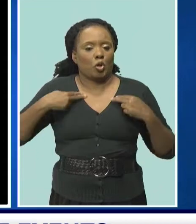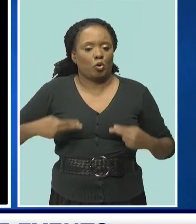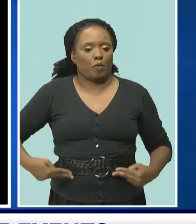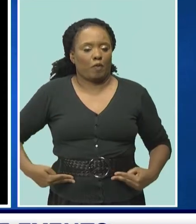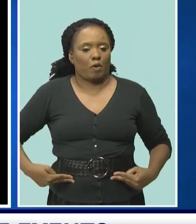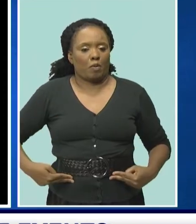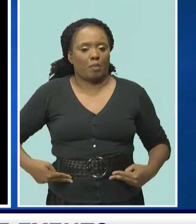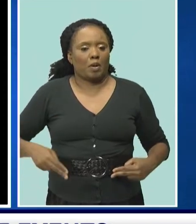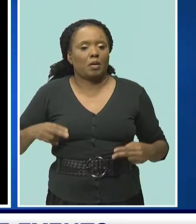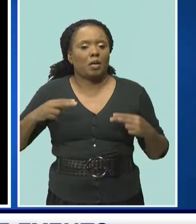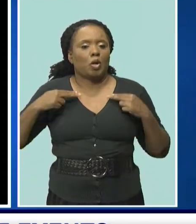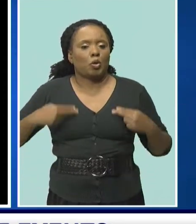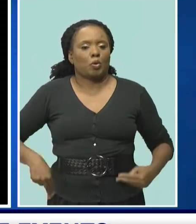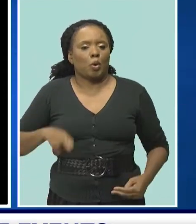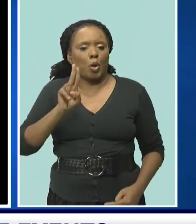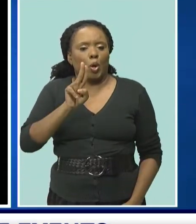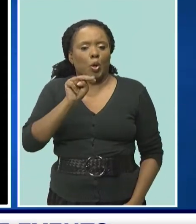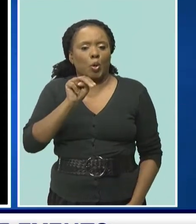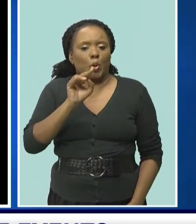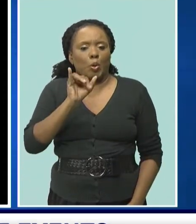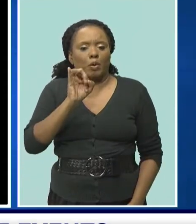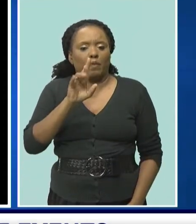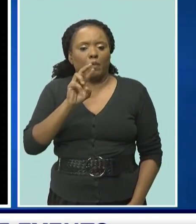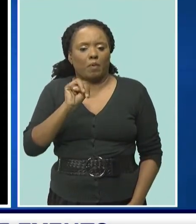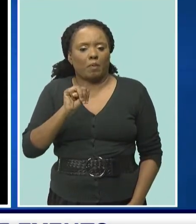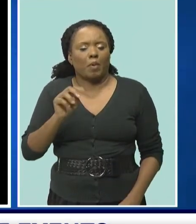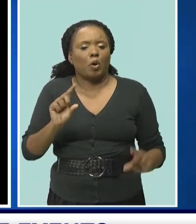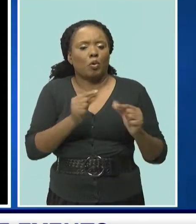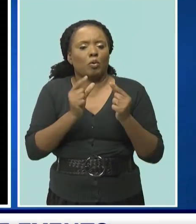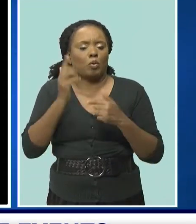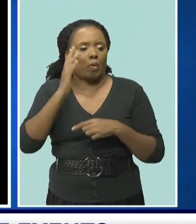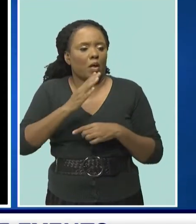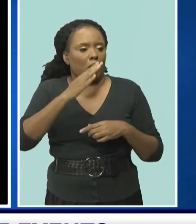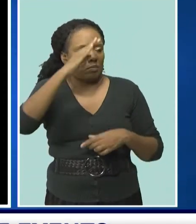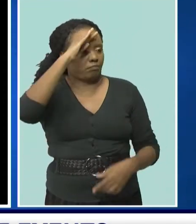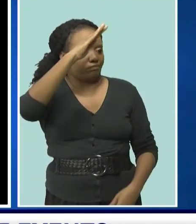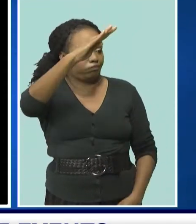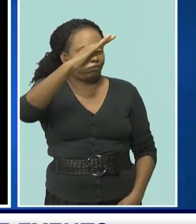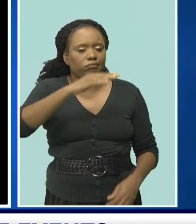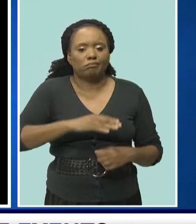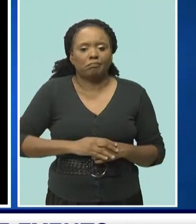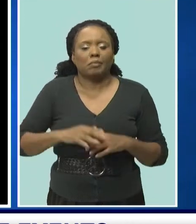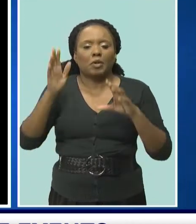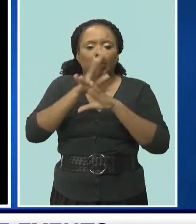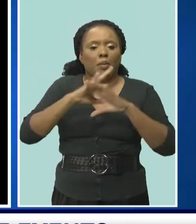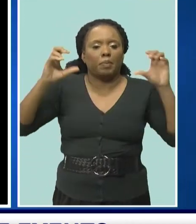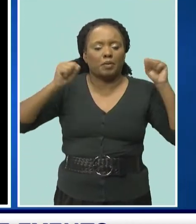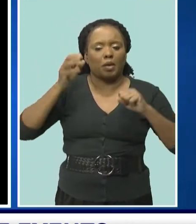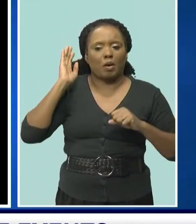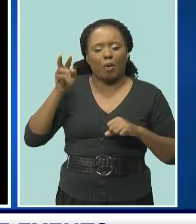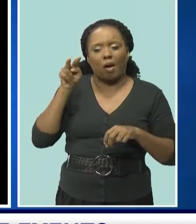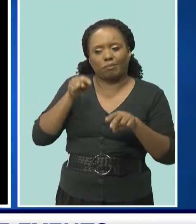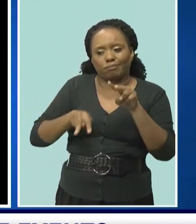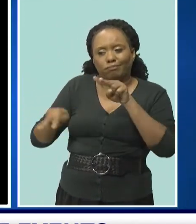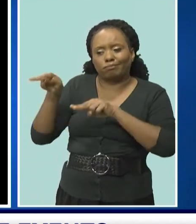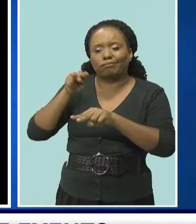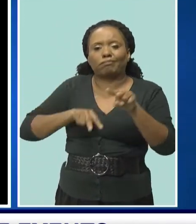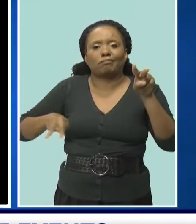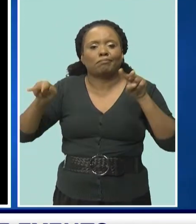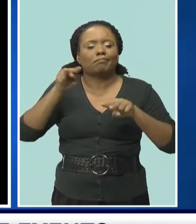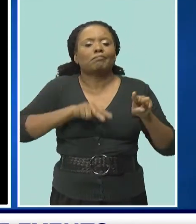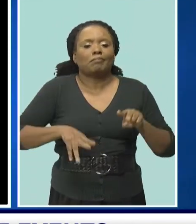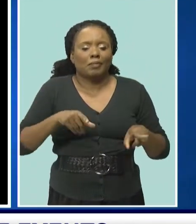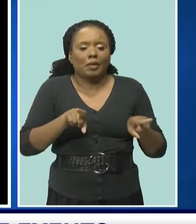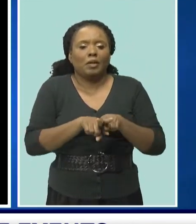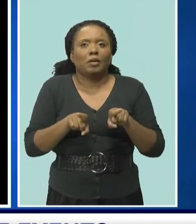Her Excellency, the Most Honourable Dame Sandra Mason, will be presiding over the ceremonial parade and